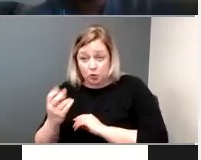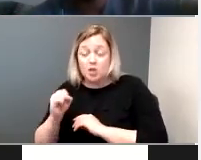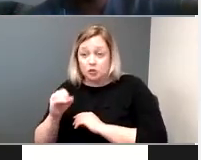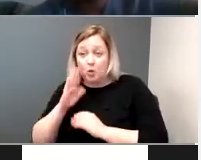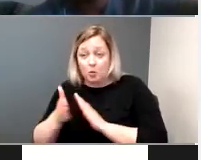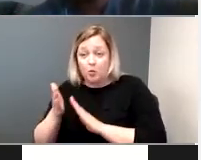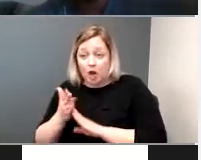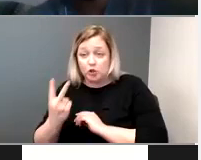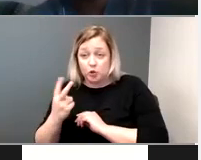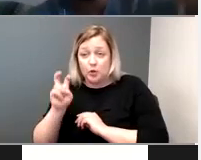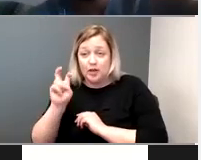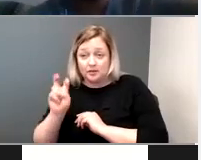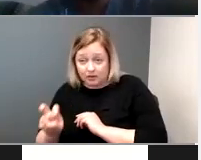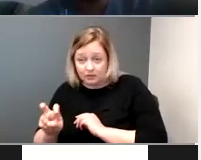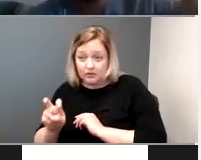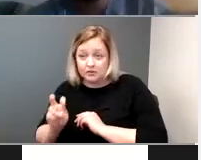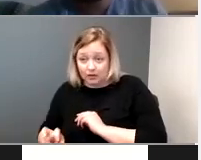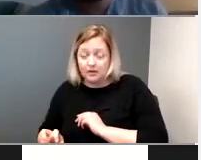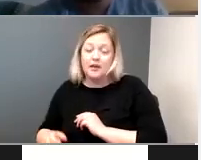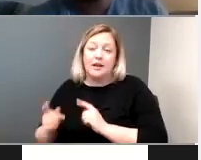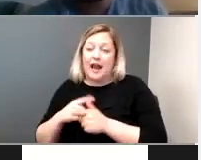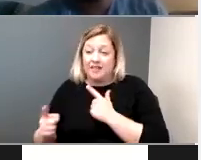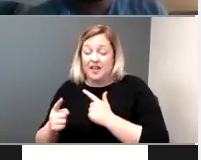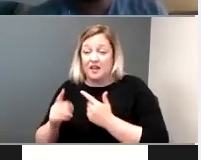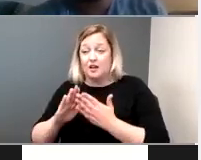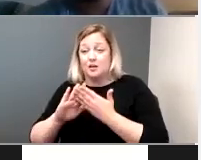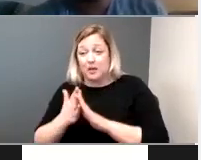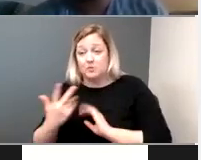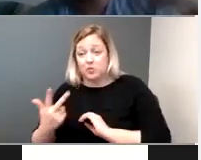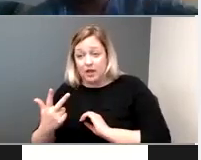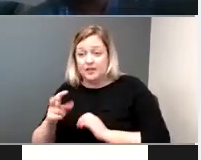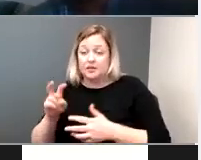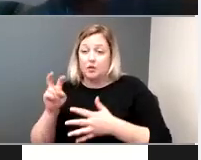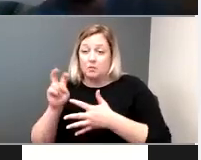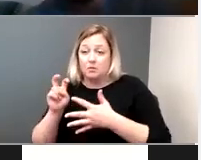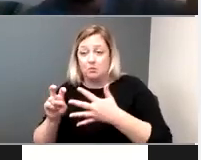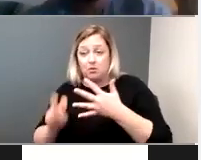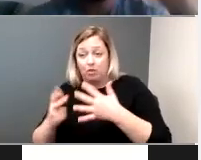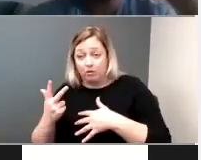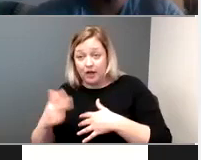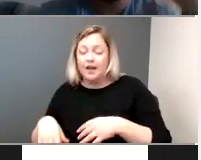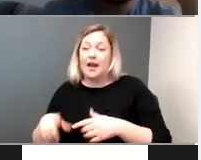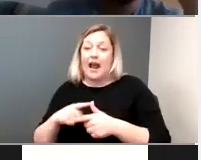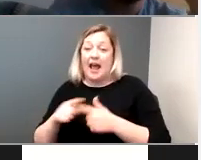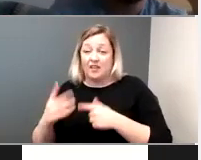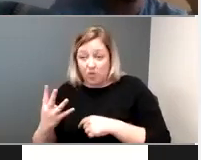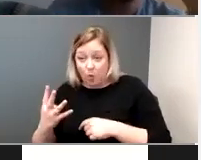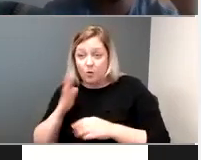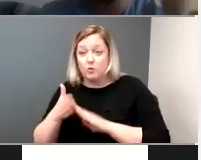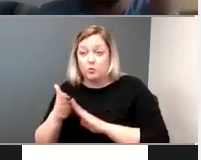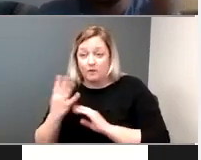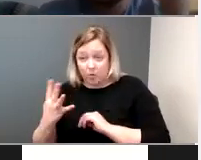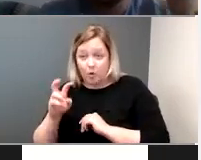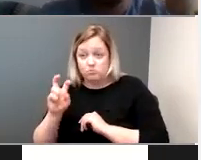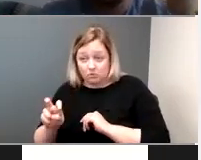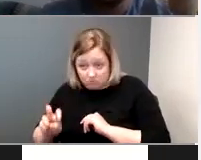time it becomes 3. So it runs for 3 iterations, then 4, and so and so and so until I becomes n, where the internal loop runs for